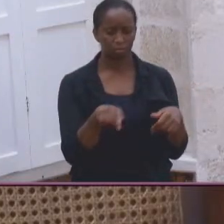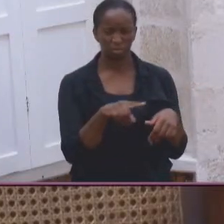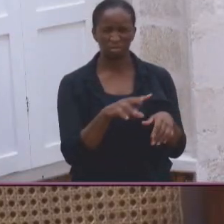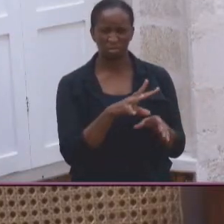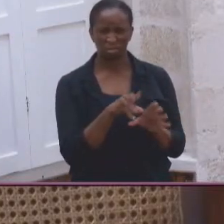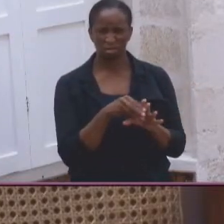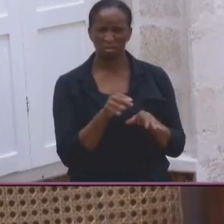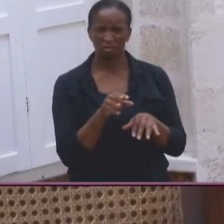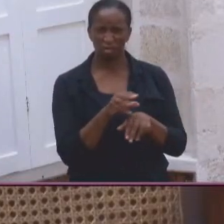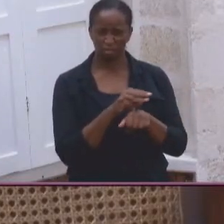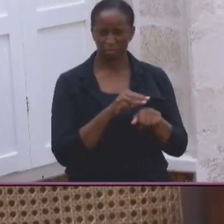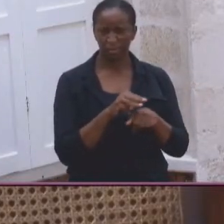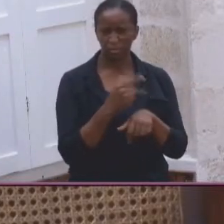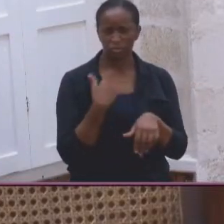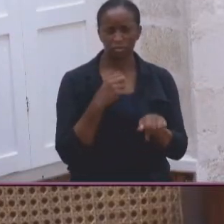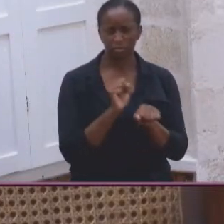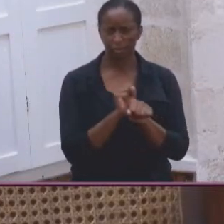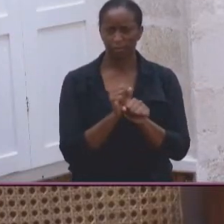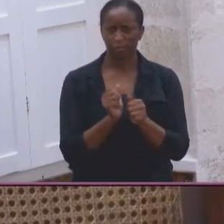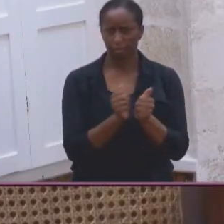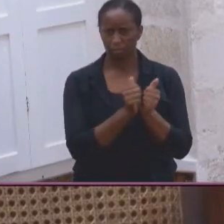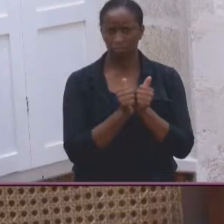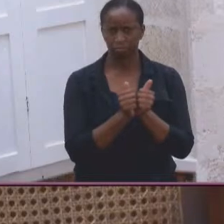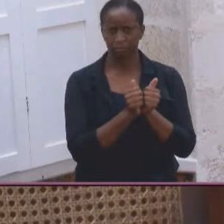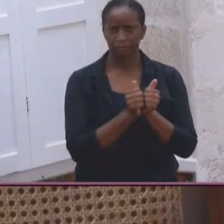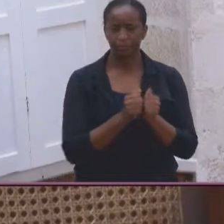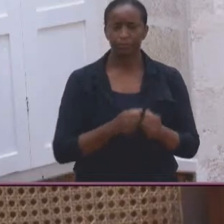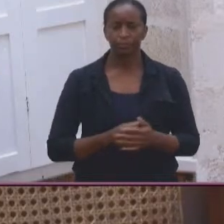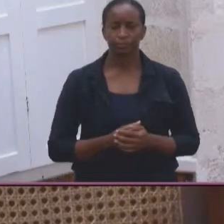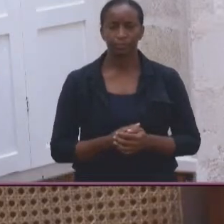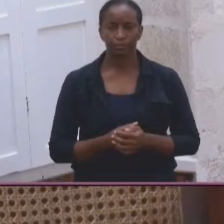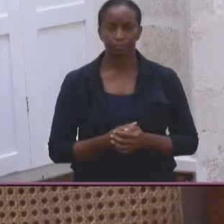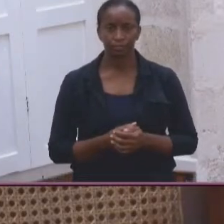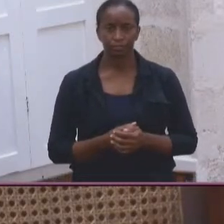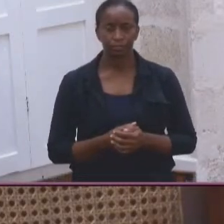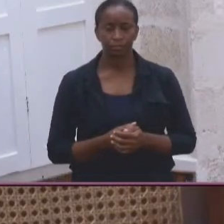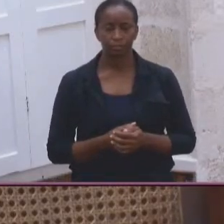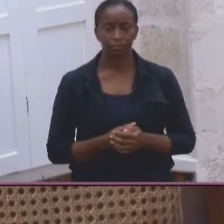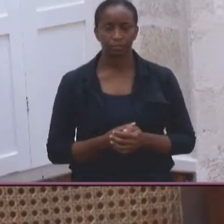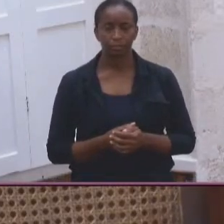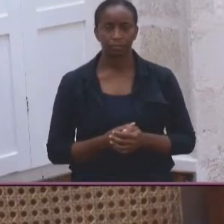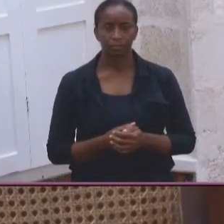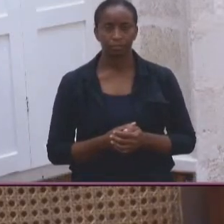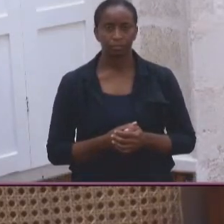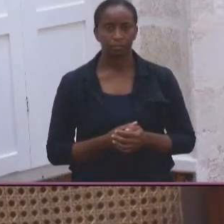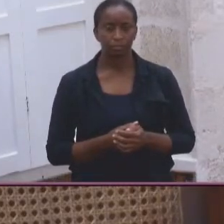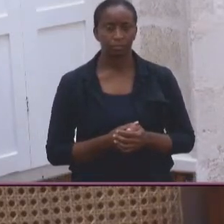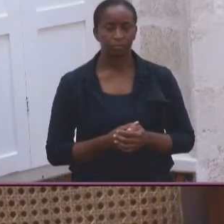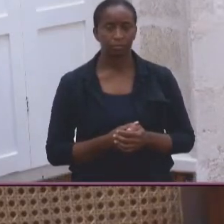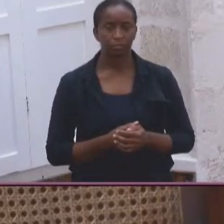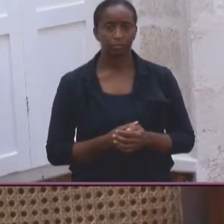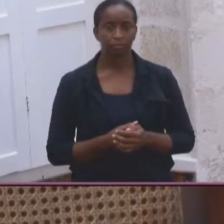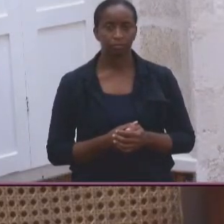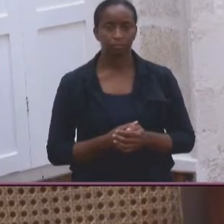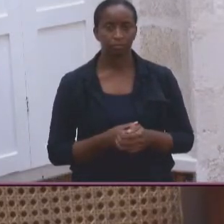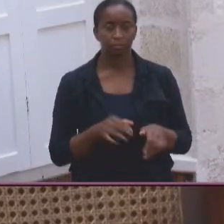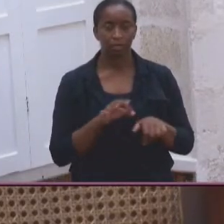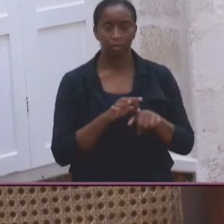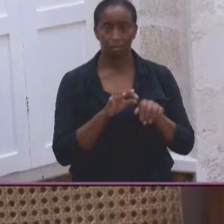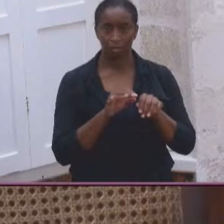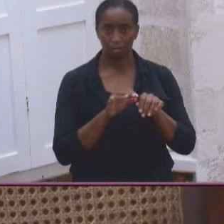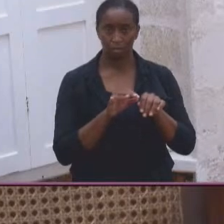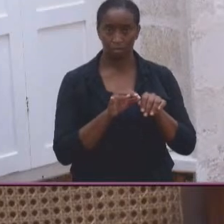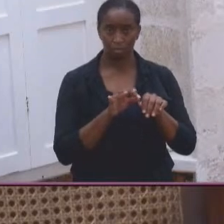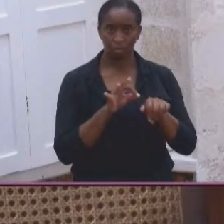like to use this public forum to speak about an alternative solution to the control of mosquitoes on the